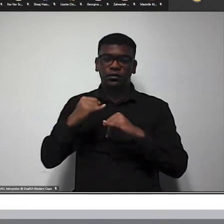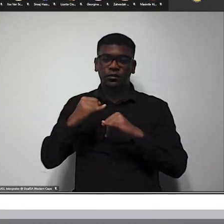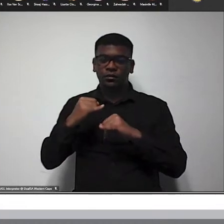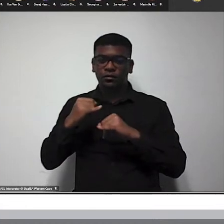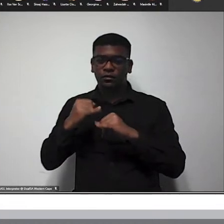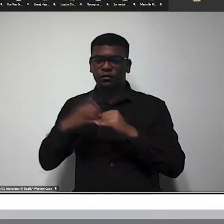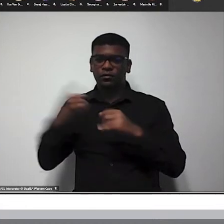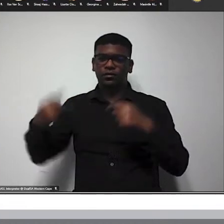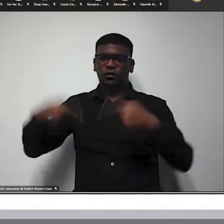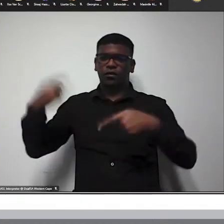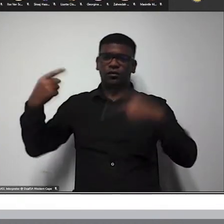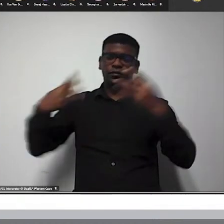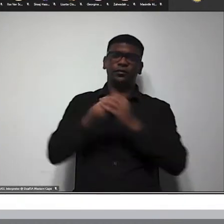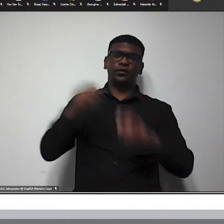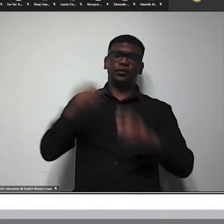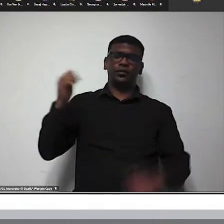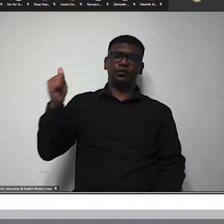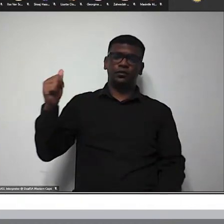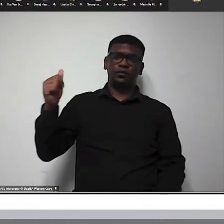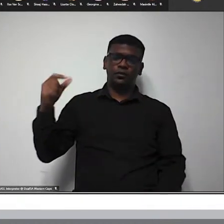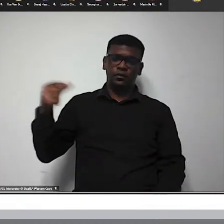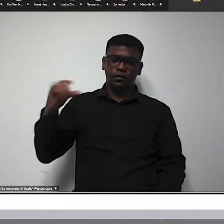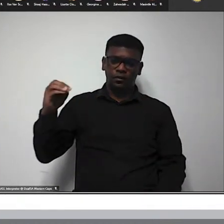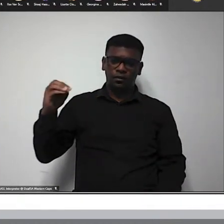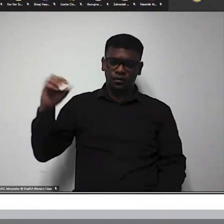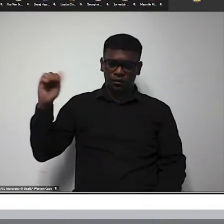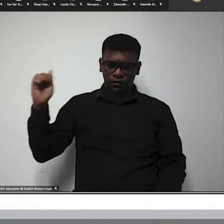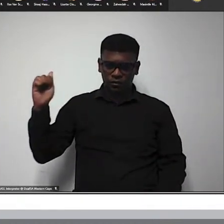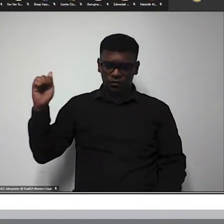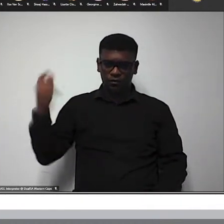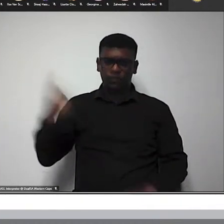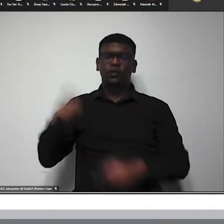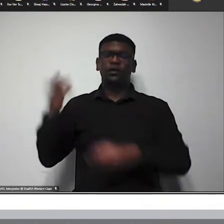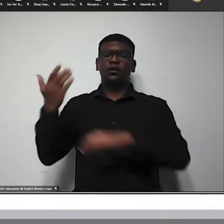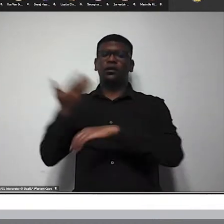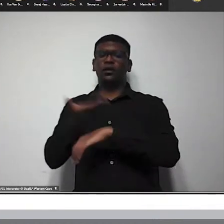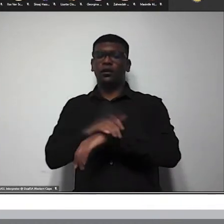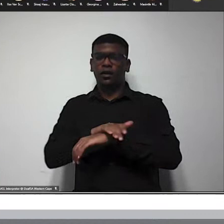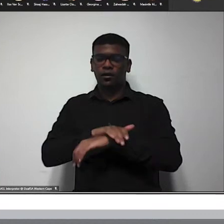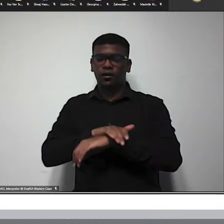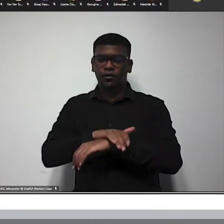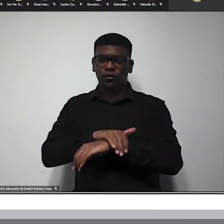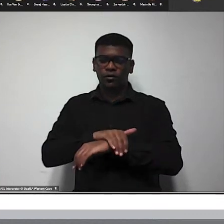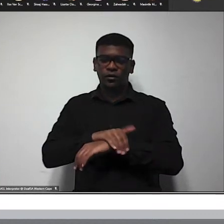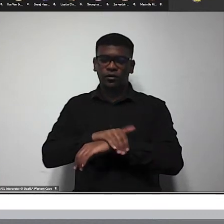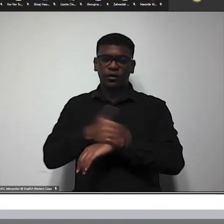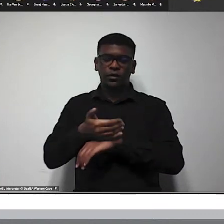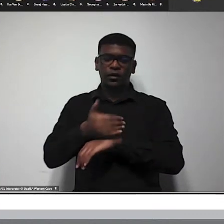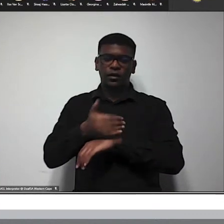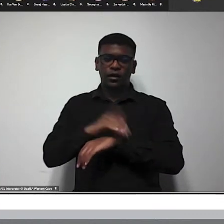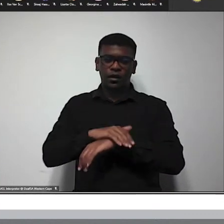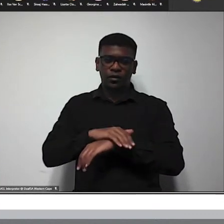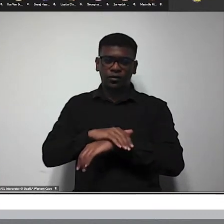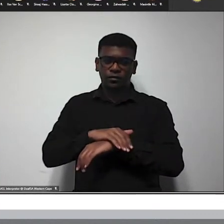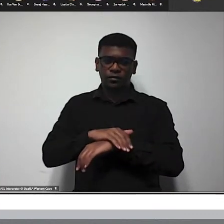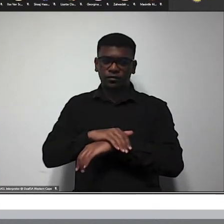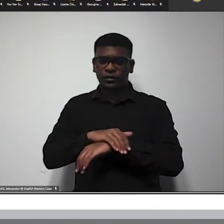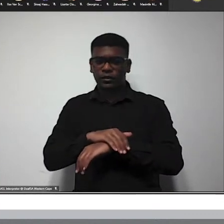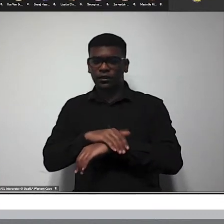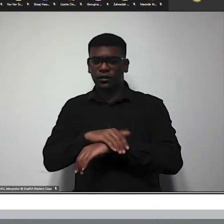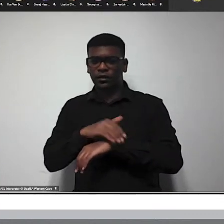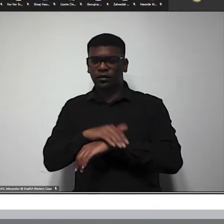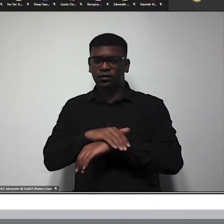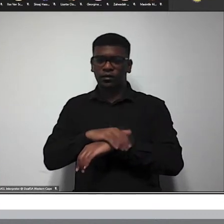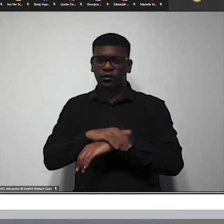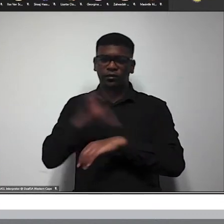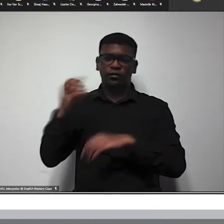with AGOA, and how will it affect the most vulnerable, and especially the